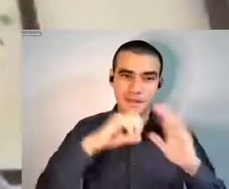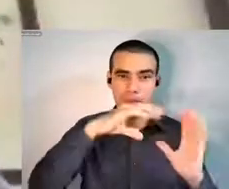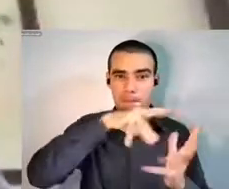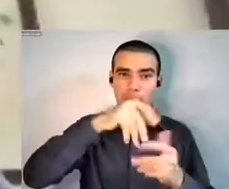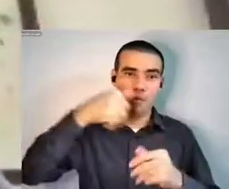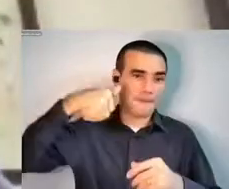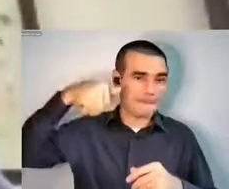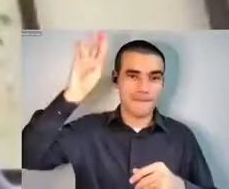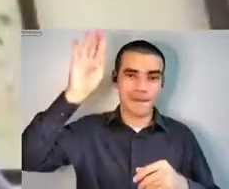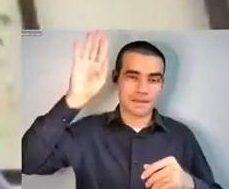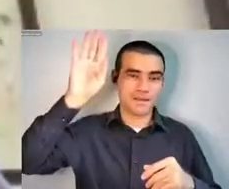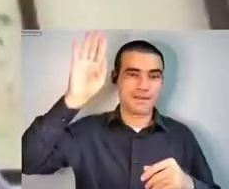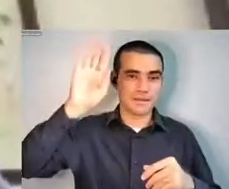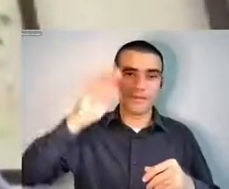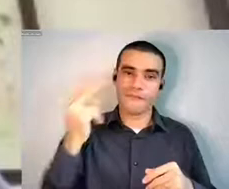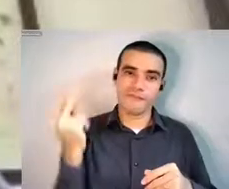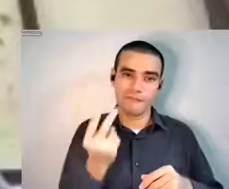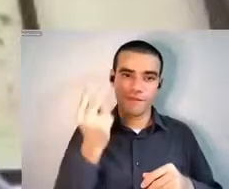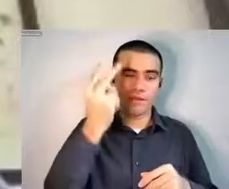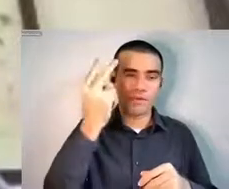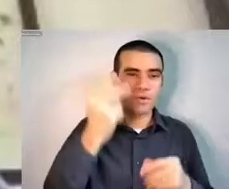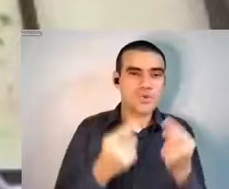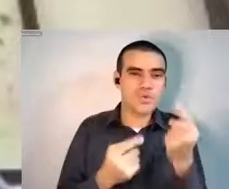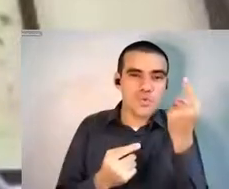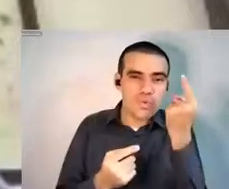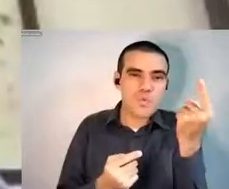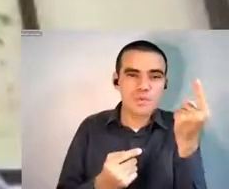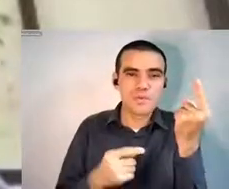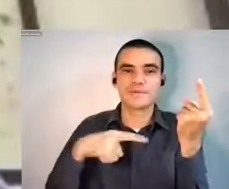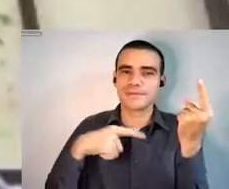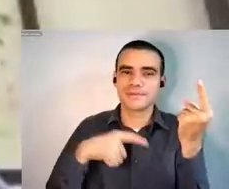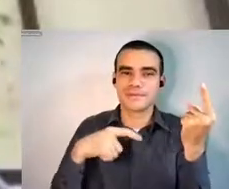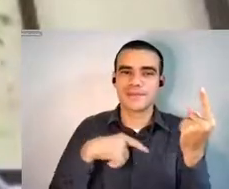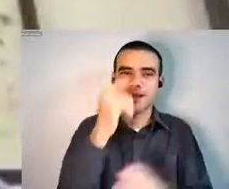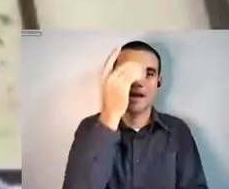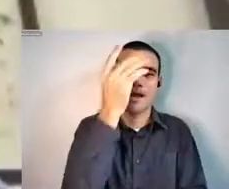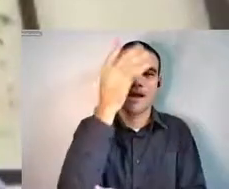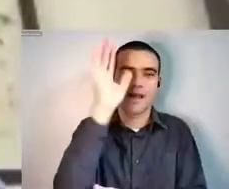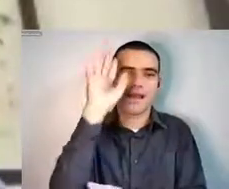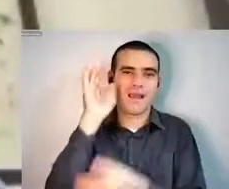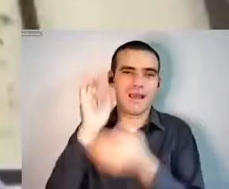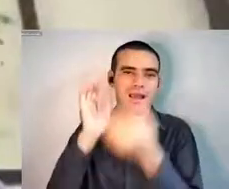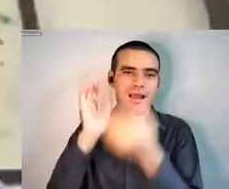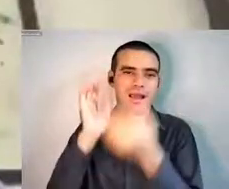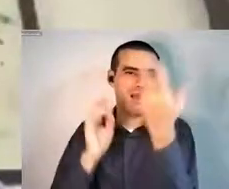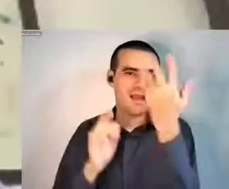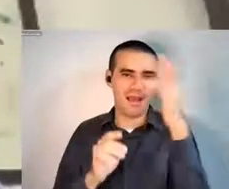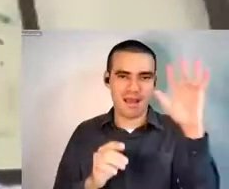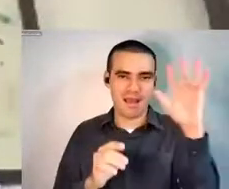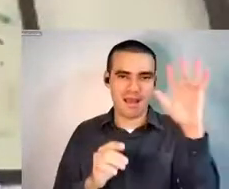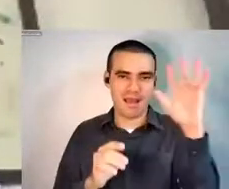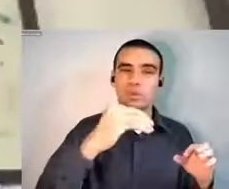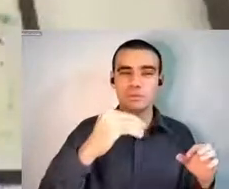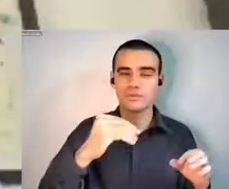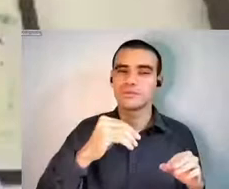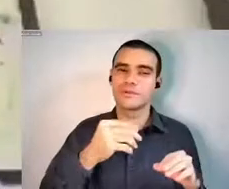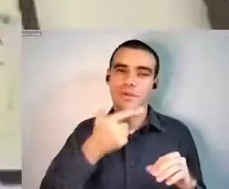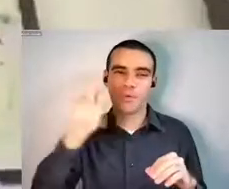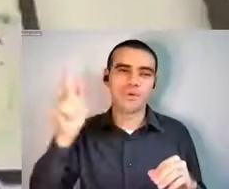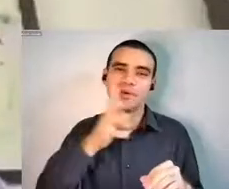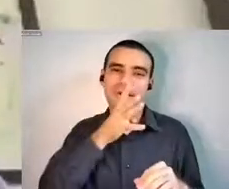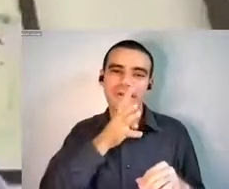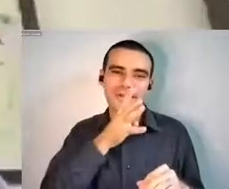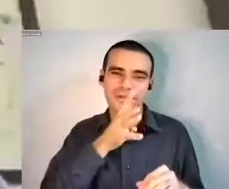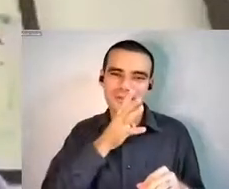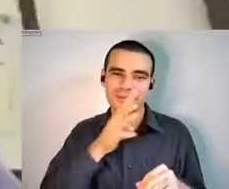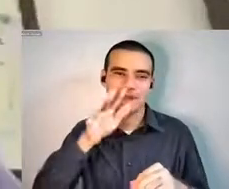biggest companies in the world in terms of market value, only one uses natural resources. All the others use the era